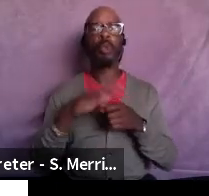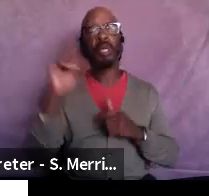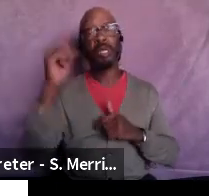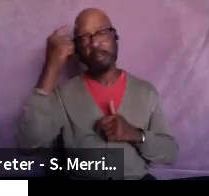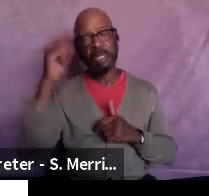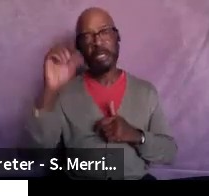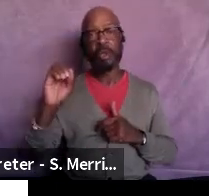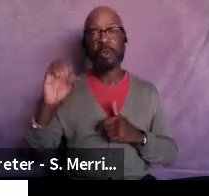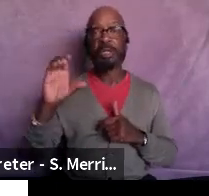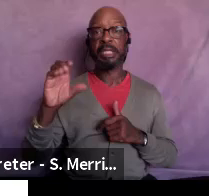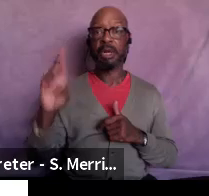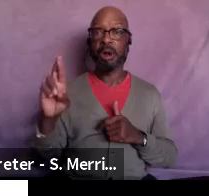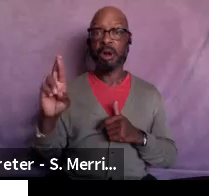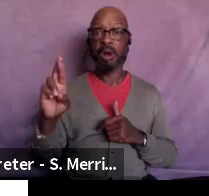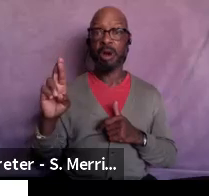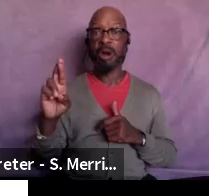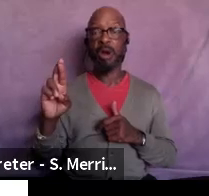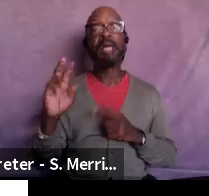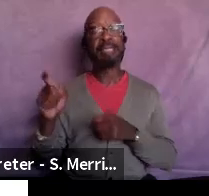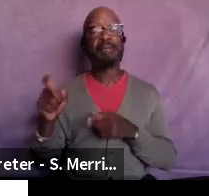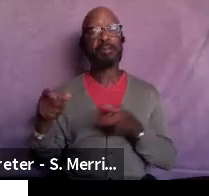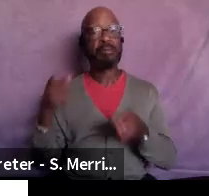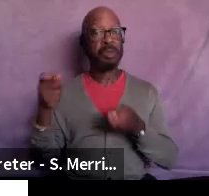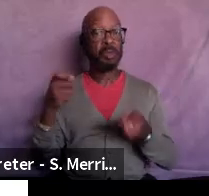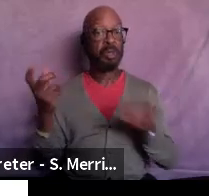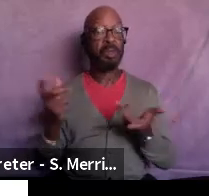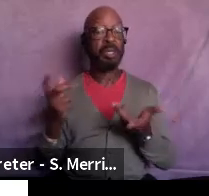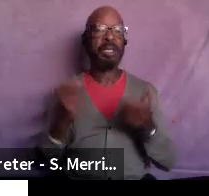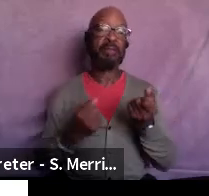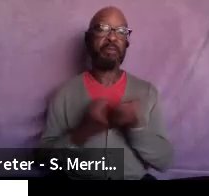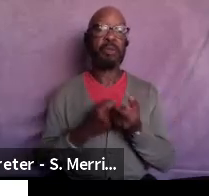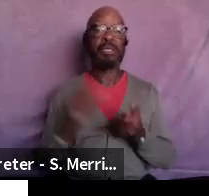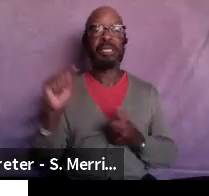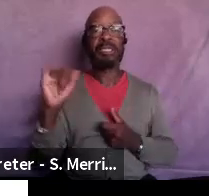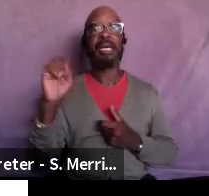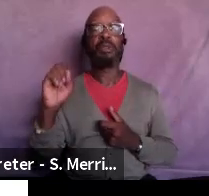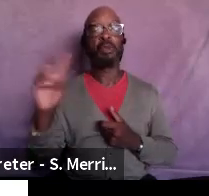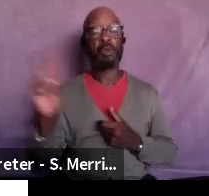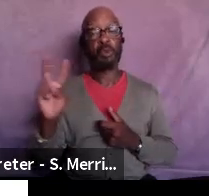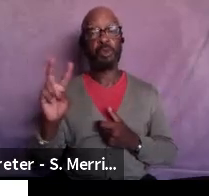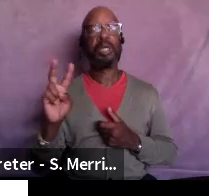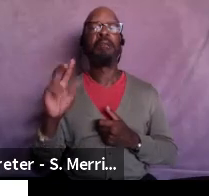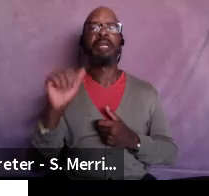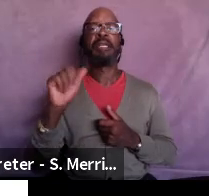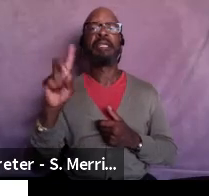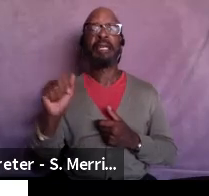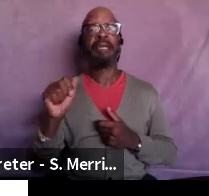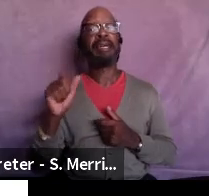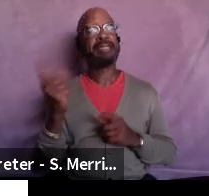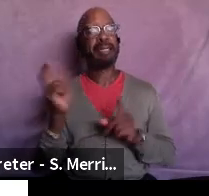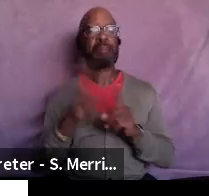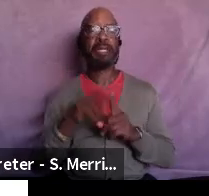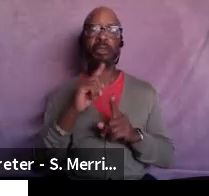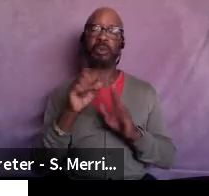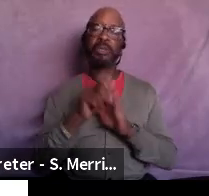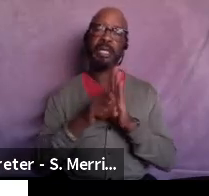charged only with enforcing Title II of the Americans with Disabilities Act as they apply to state and local